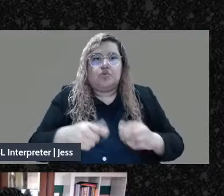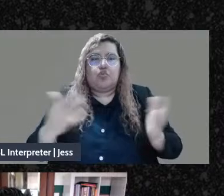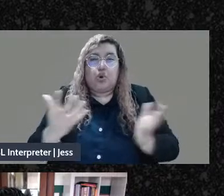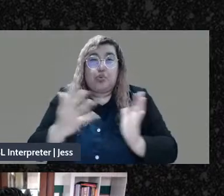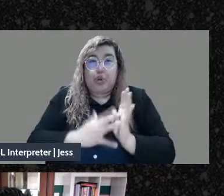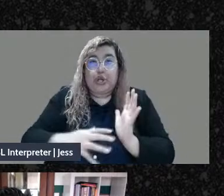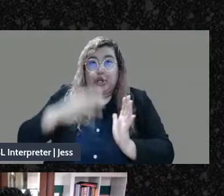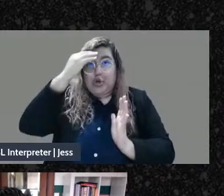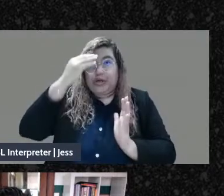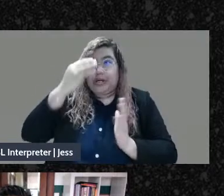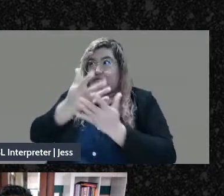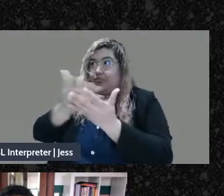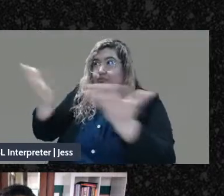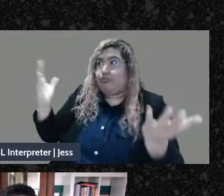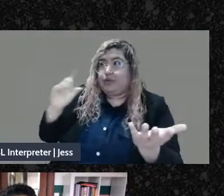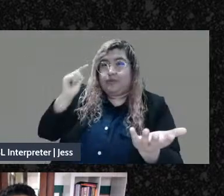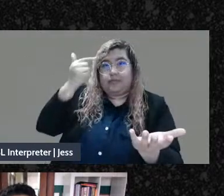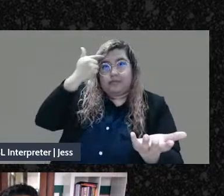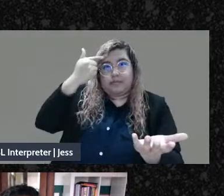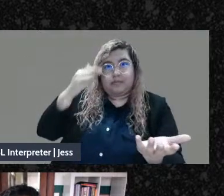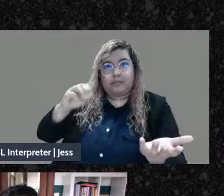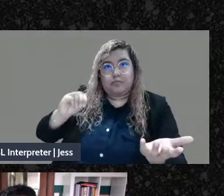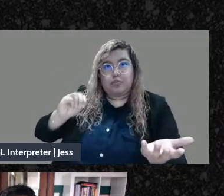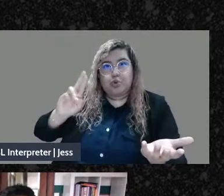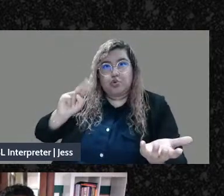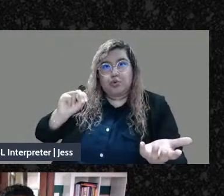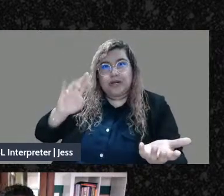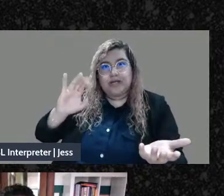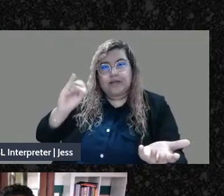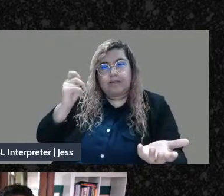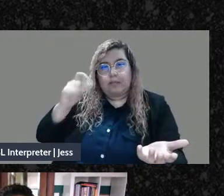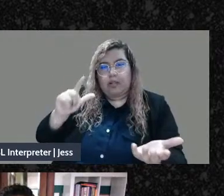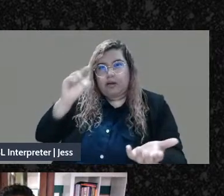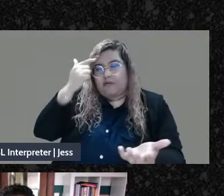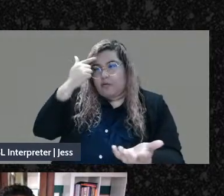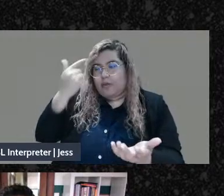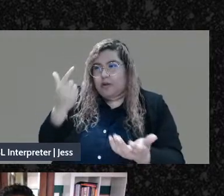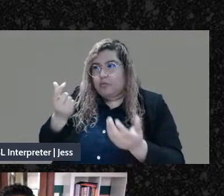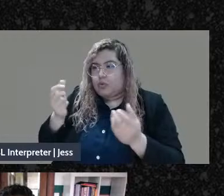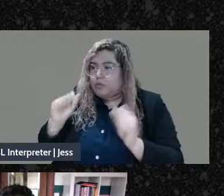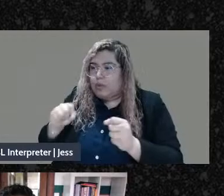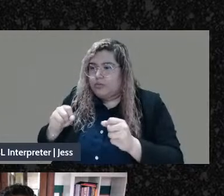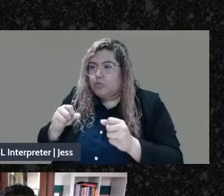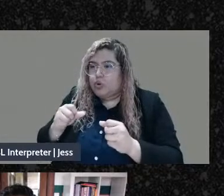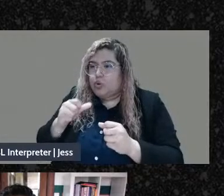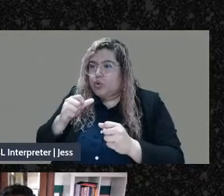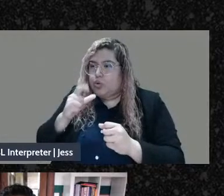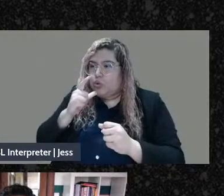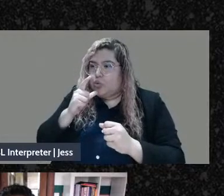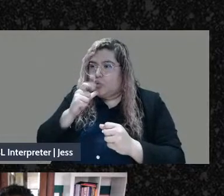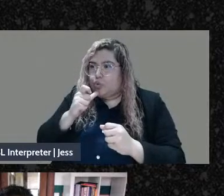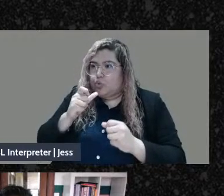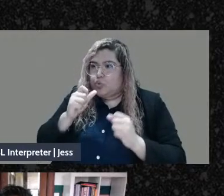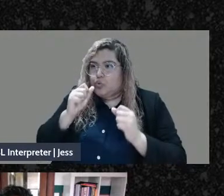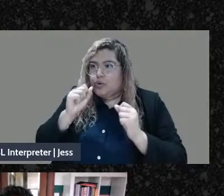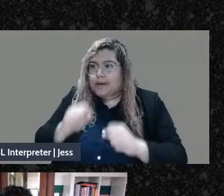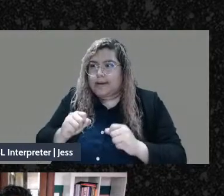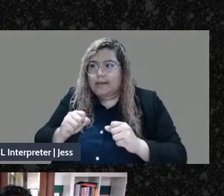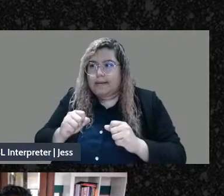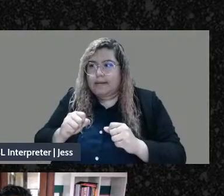like municipal governments are even organized and who can be heard in them. Like, it makes me want to ask you